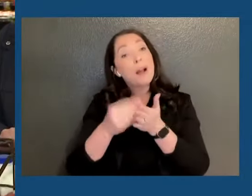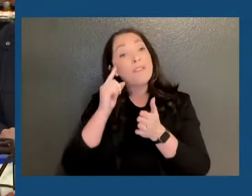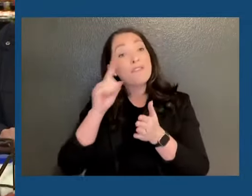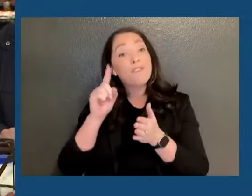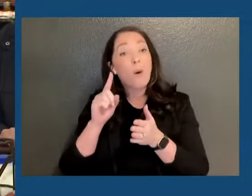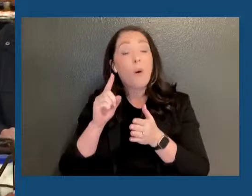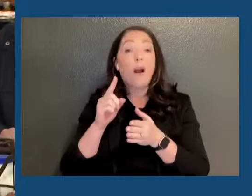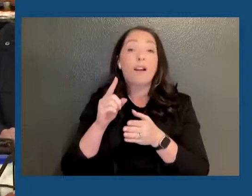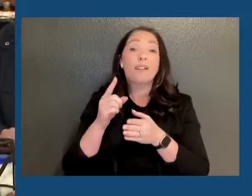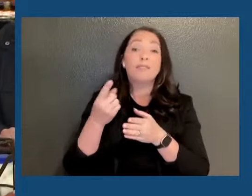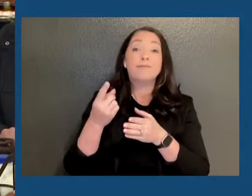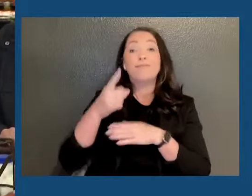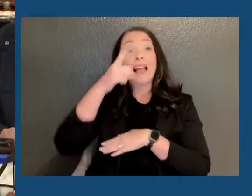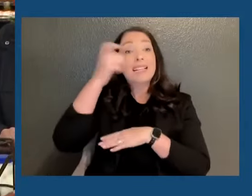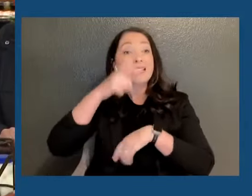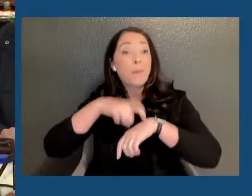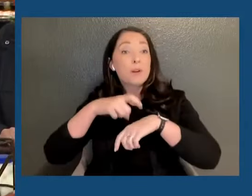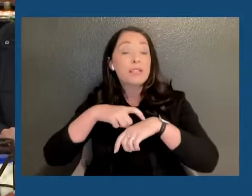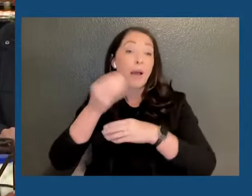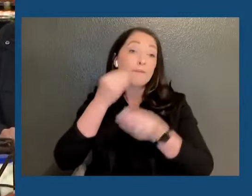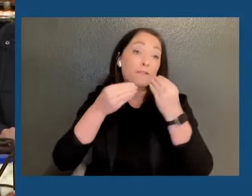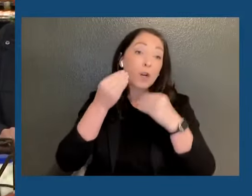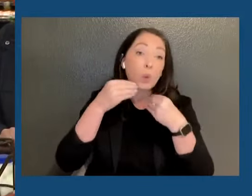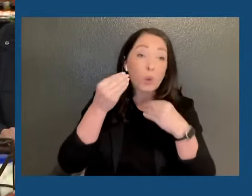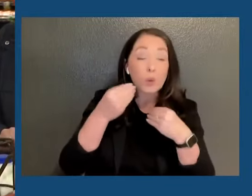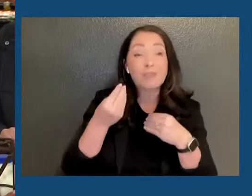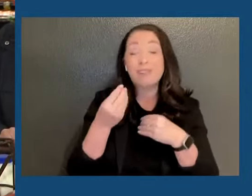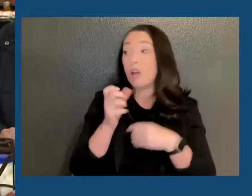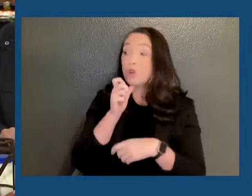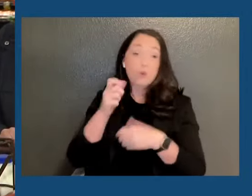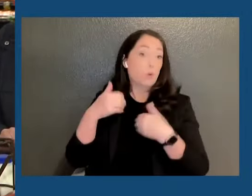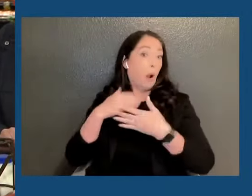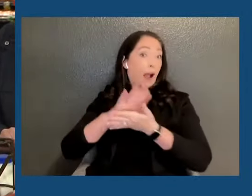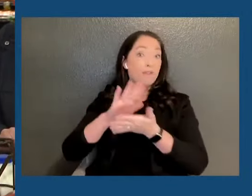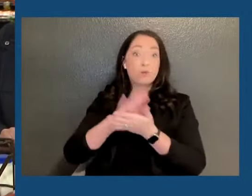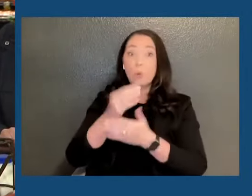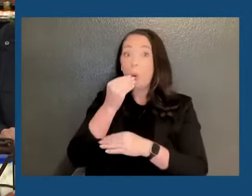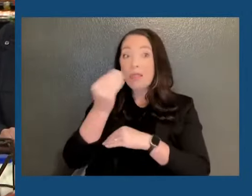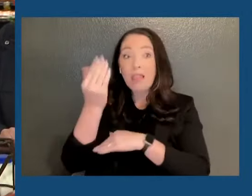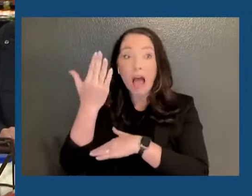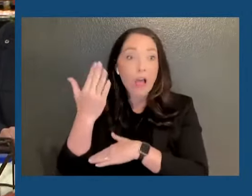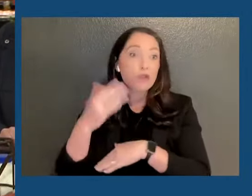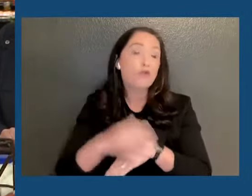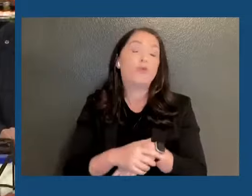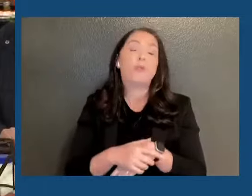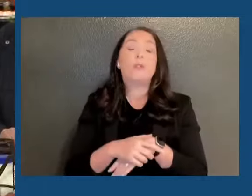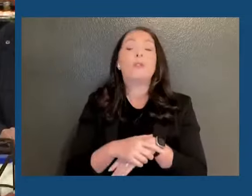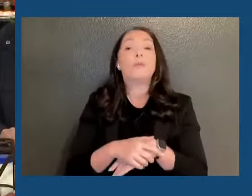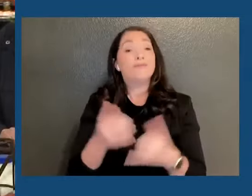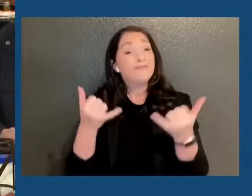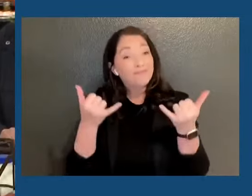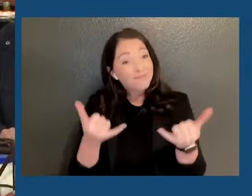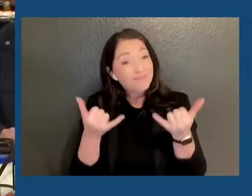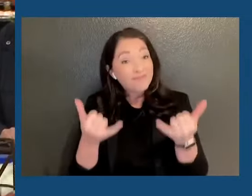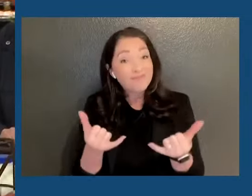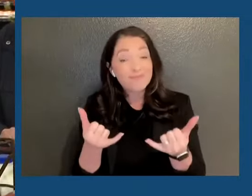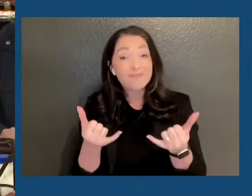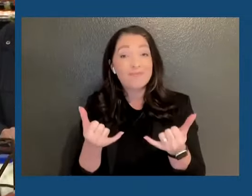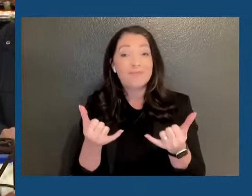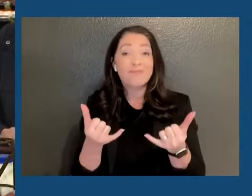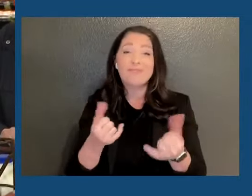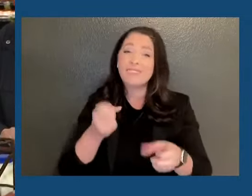in the summertime when they don't have the school lunches and breakfasts. But right now, it's really, really